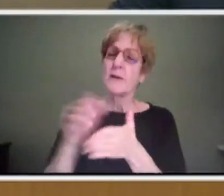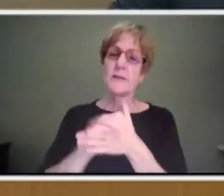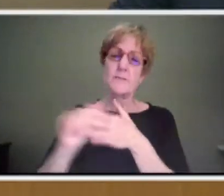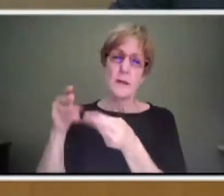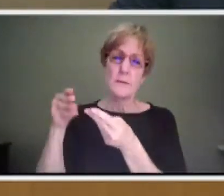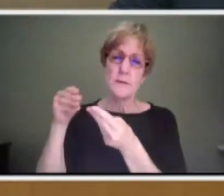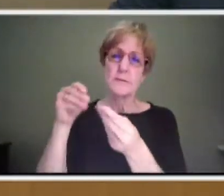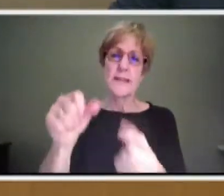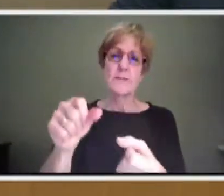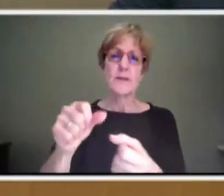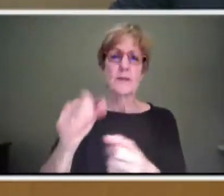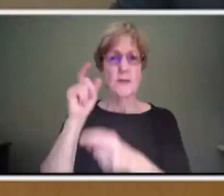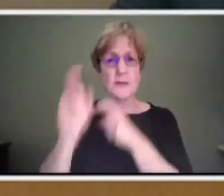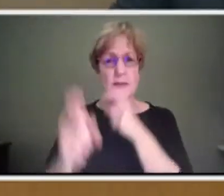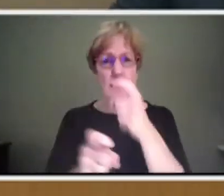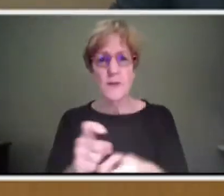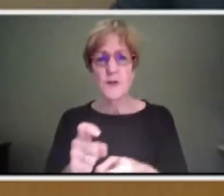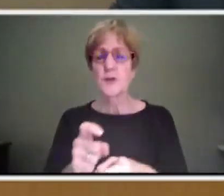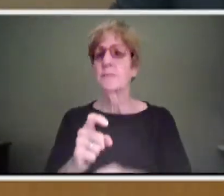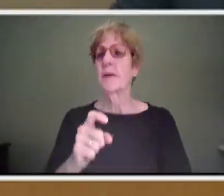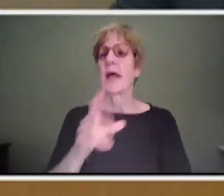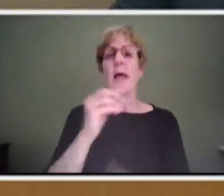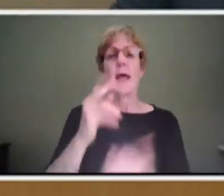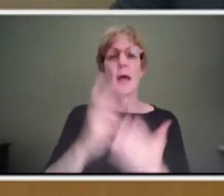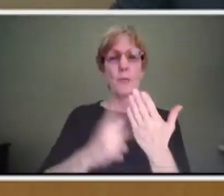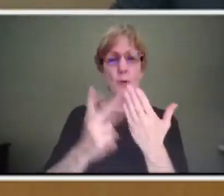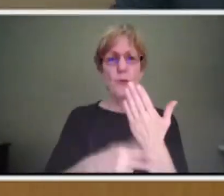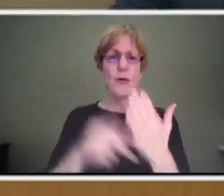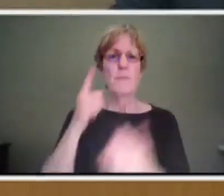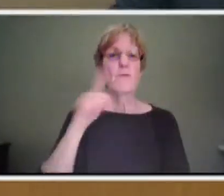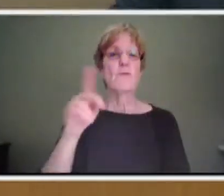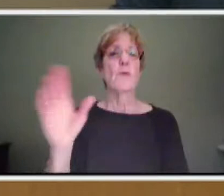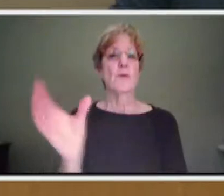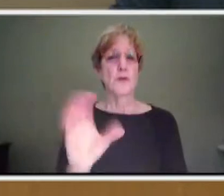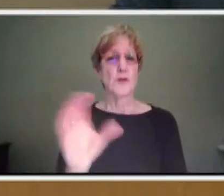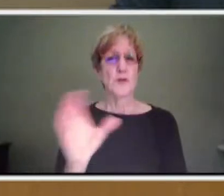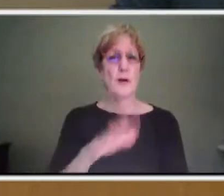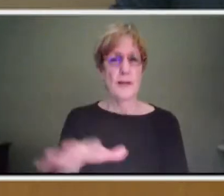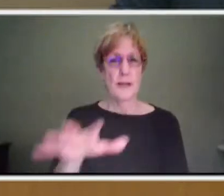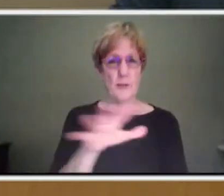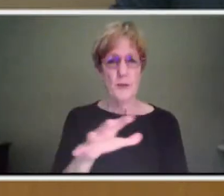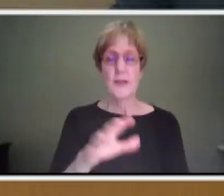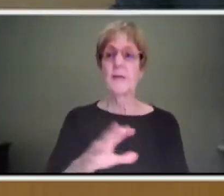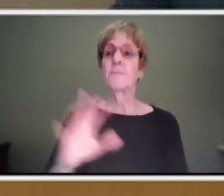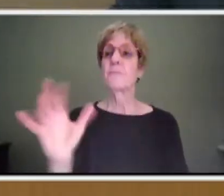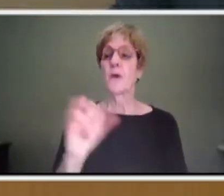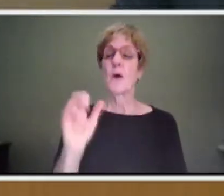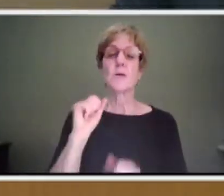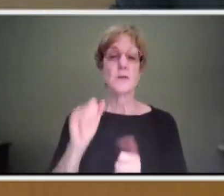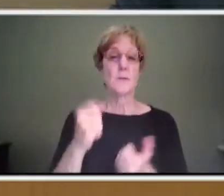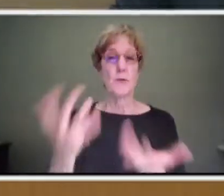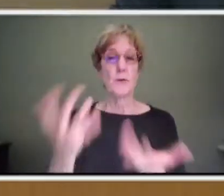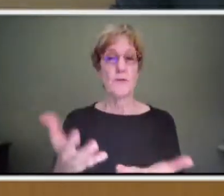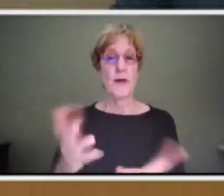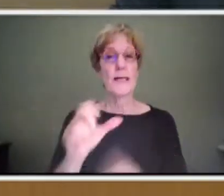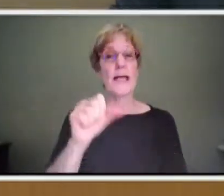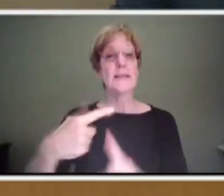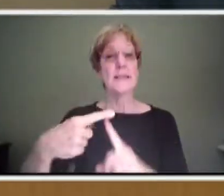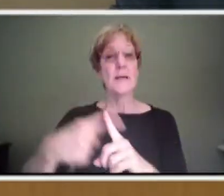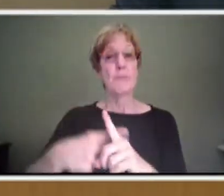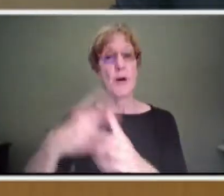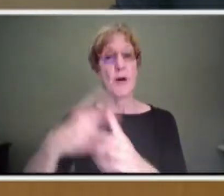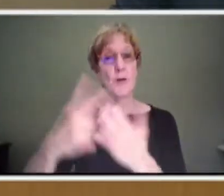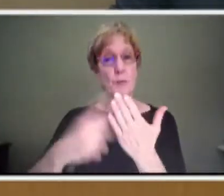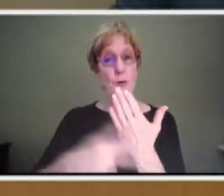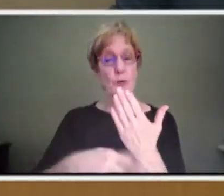scholarships, charitable donations, and programming for the Charlotte community. Additionally, we provide 10-month programs for middle school